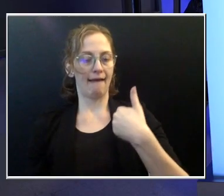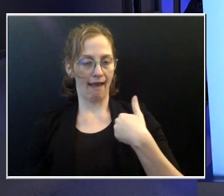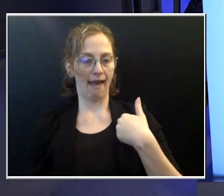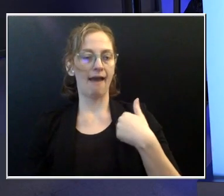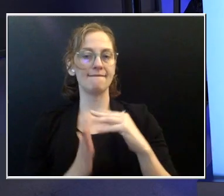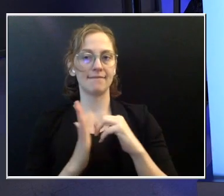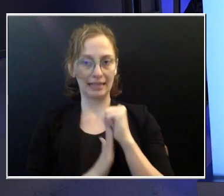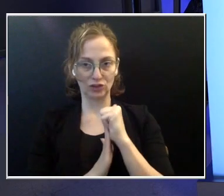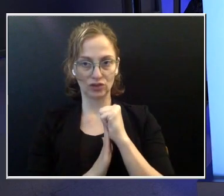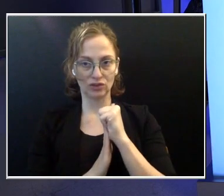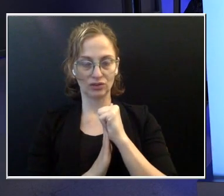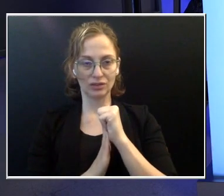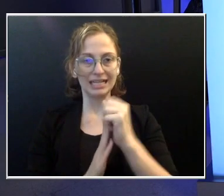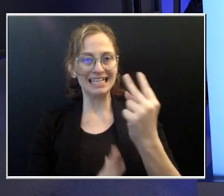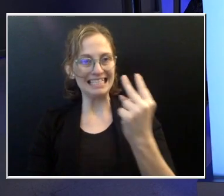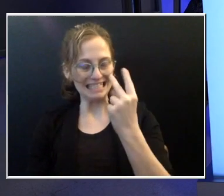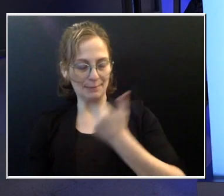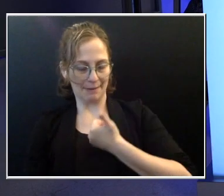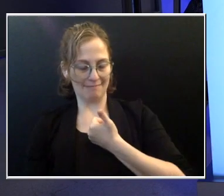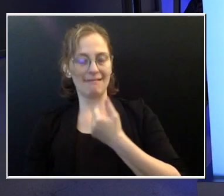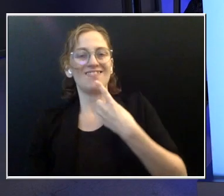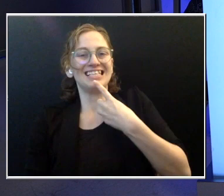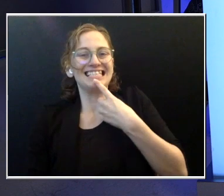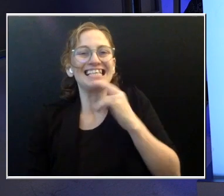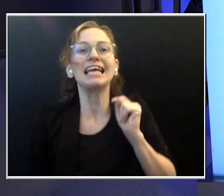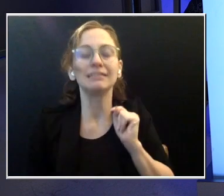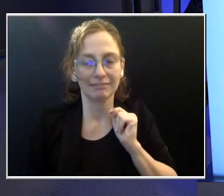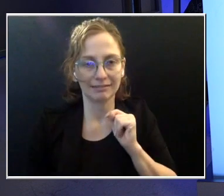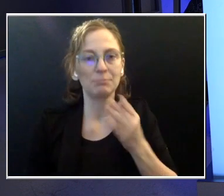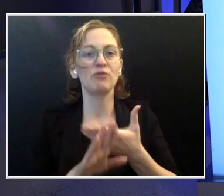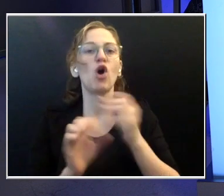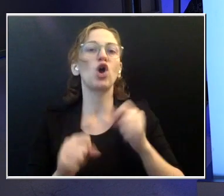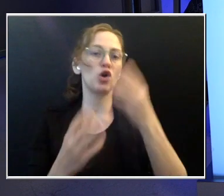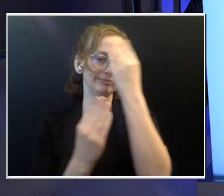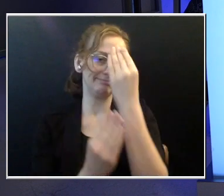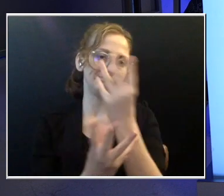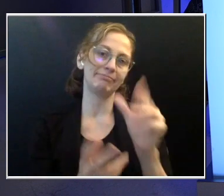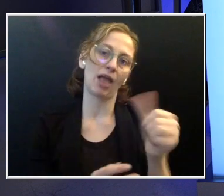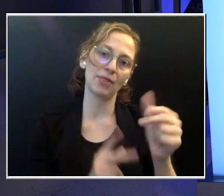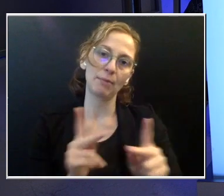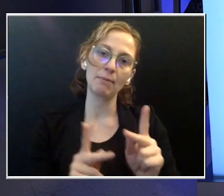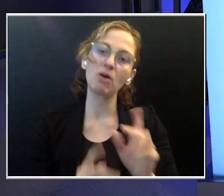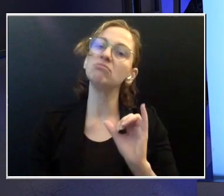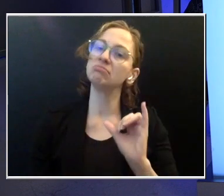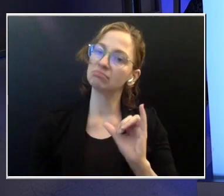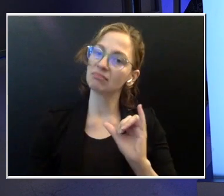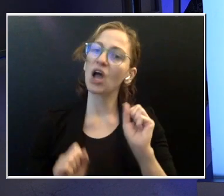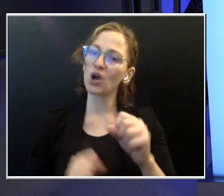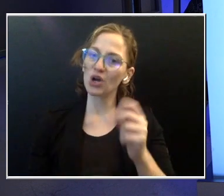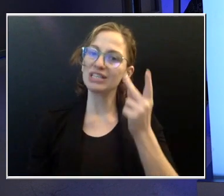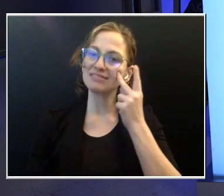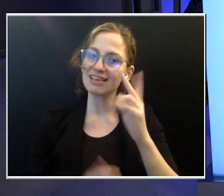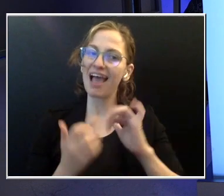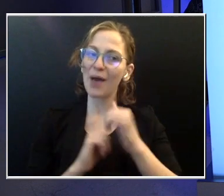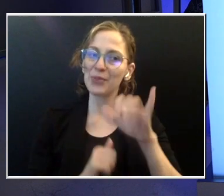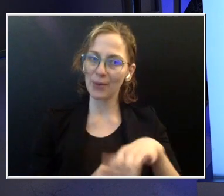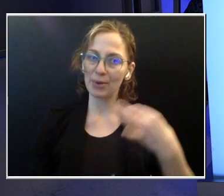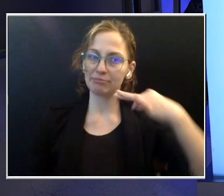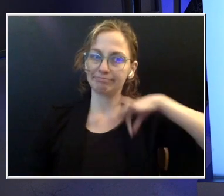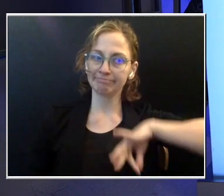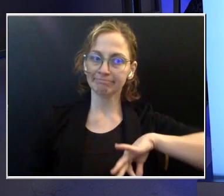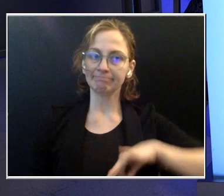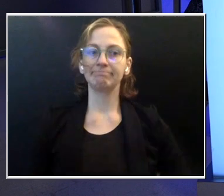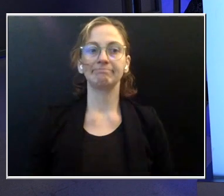Yes. That's very interesting. I could see where that would be helpful, just the reality of it, the gravity. So you went to work to